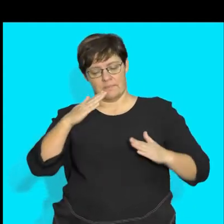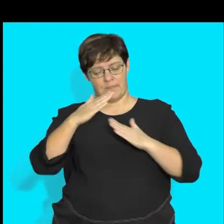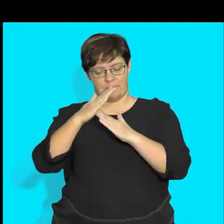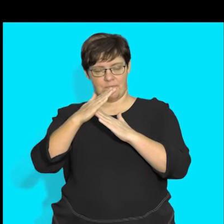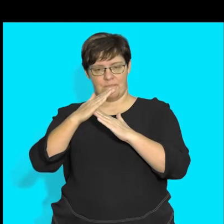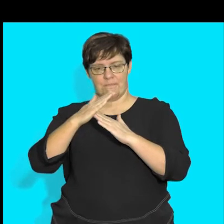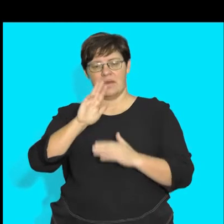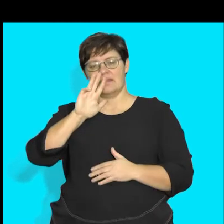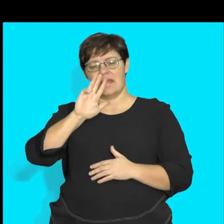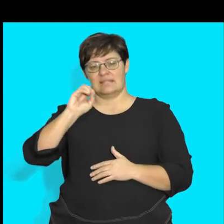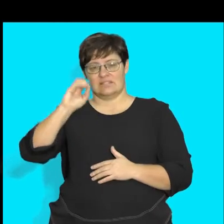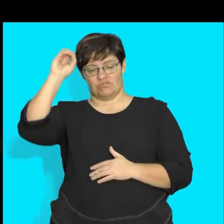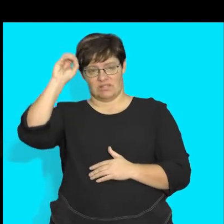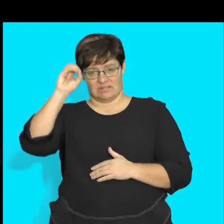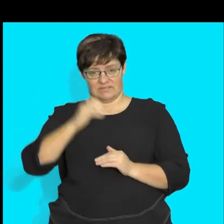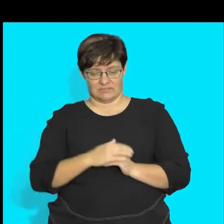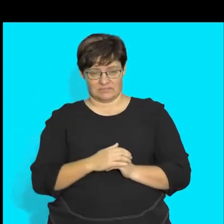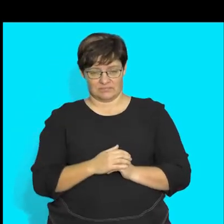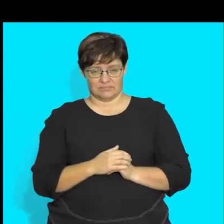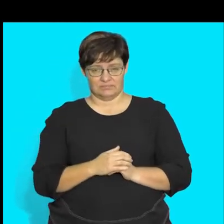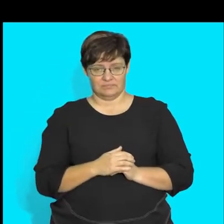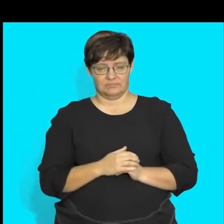is perpendicular to a tangent.